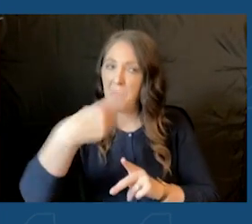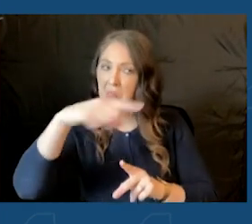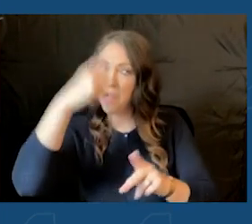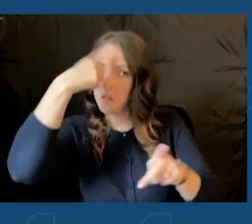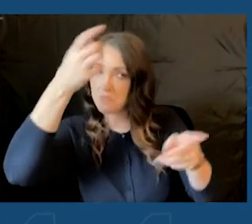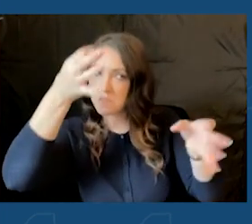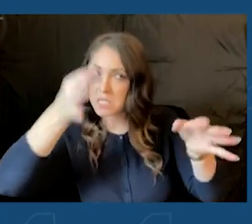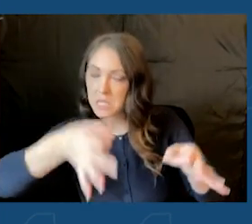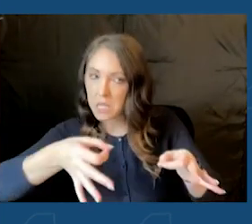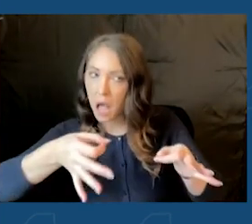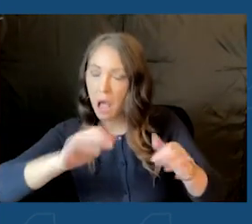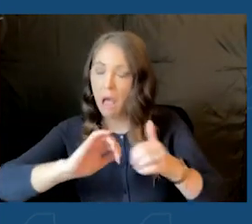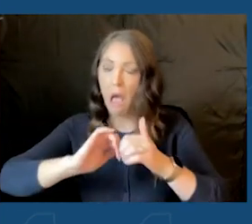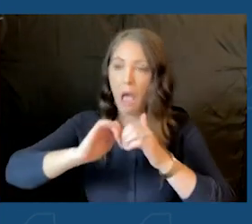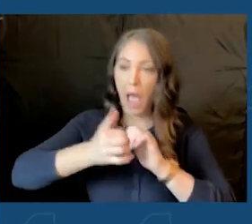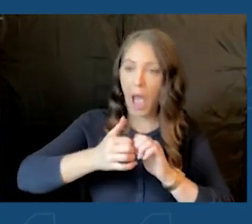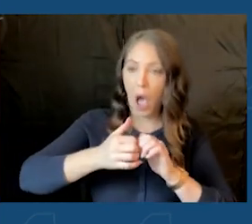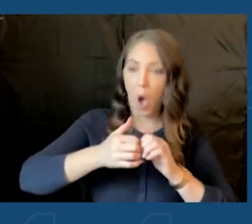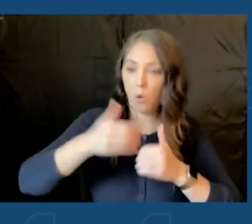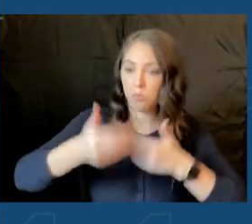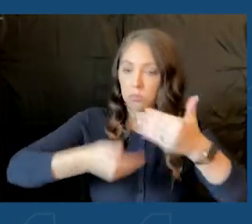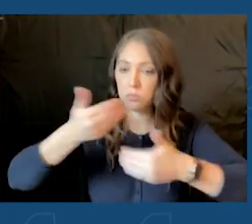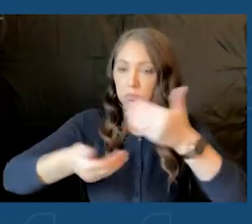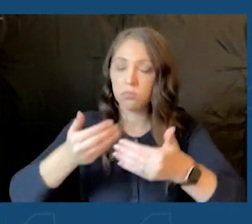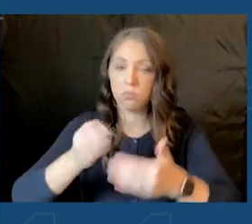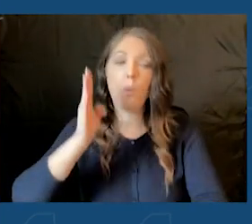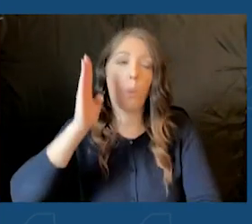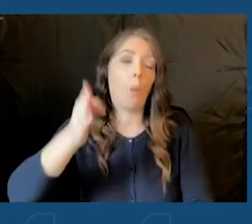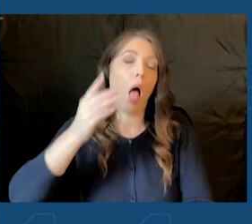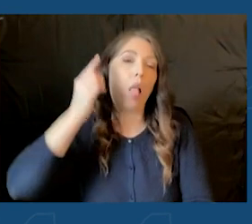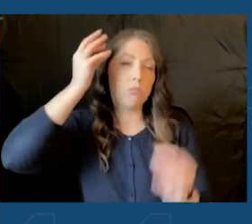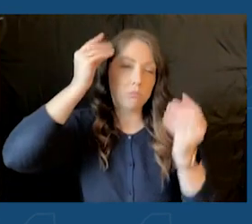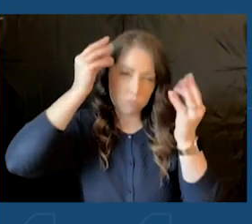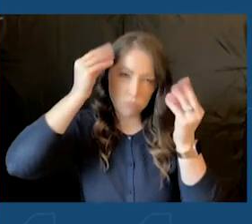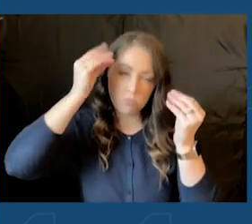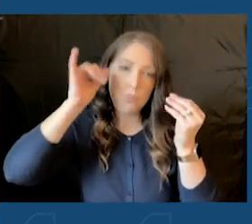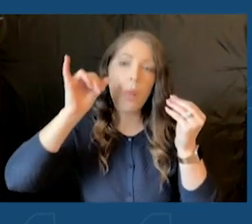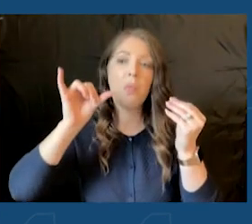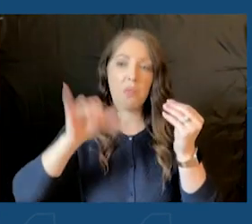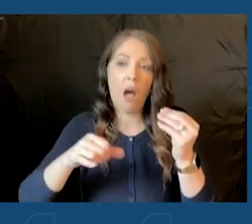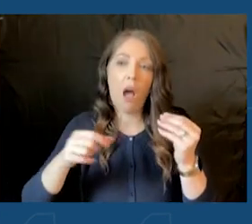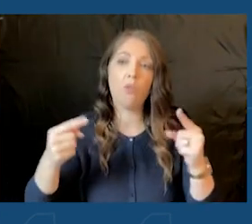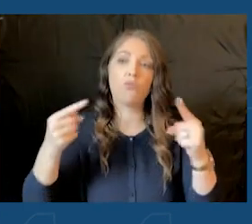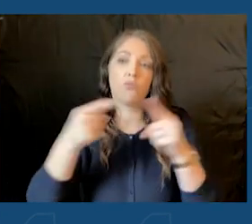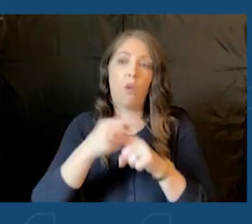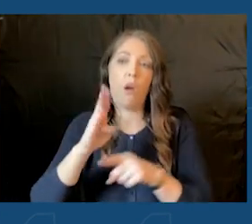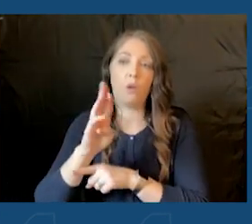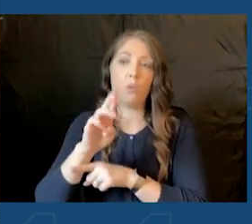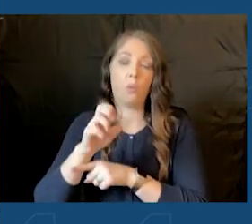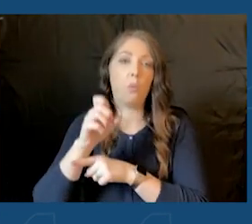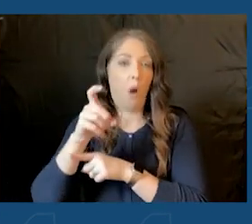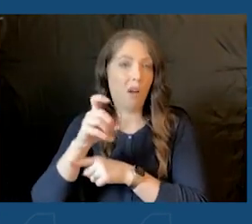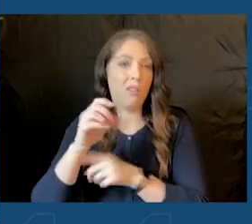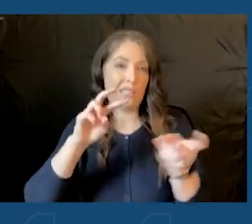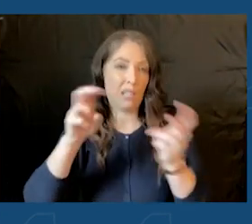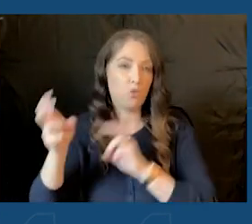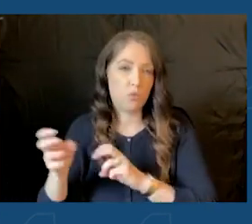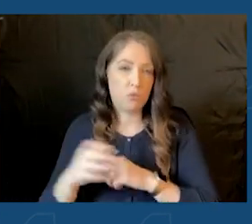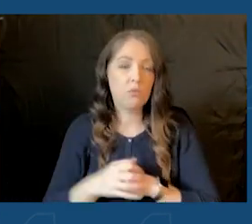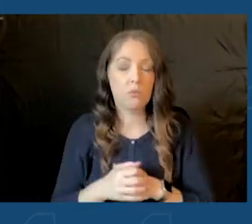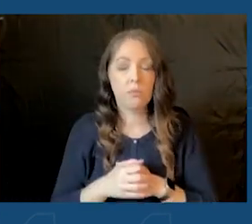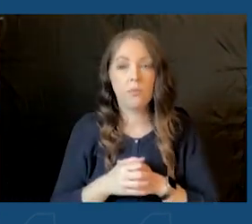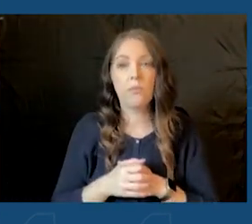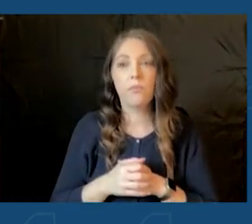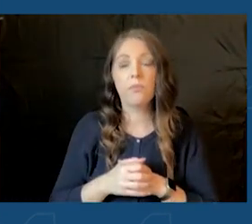it actually is done will take that into consideration and address the Cross Bronx issue. And just on that, that's why there's been such